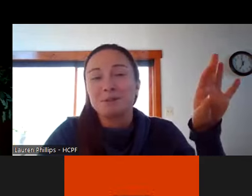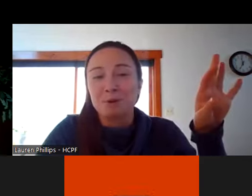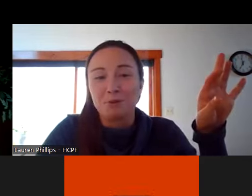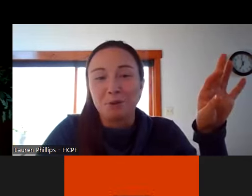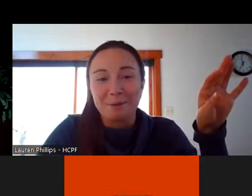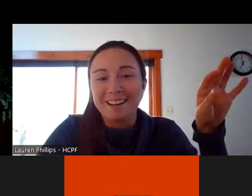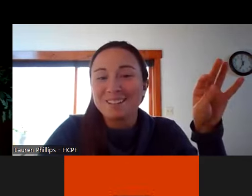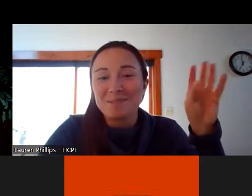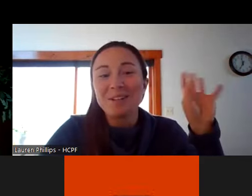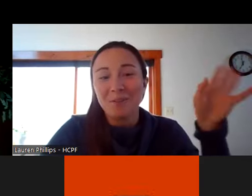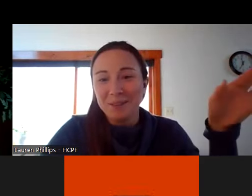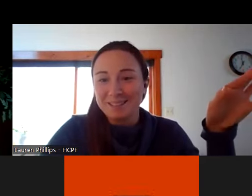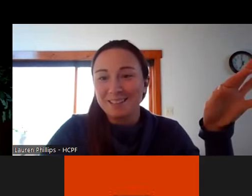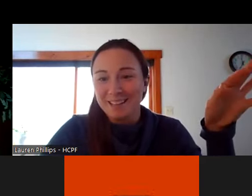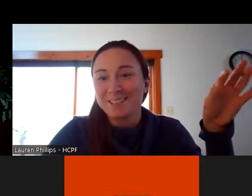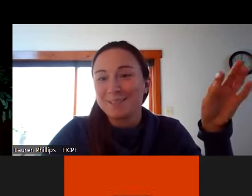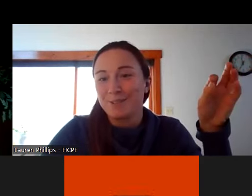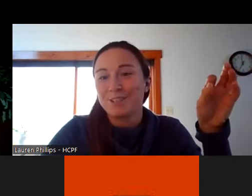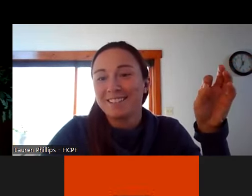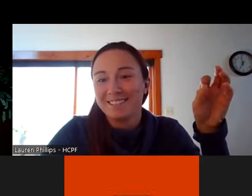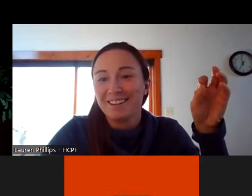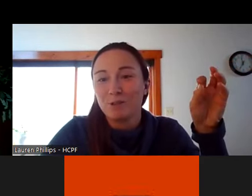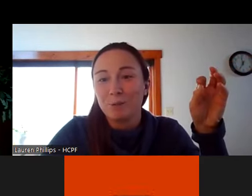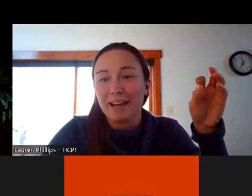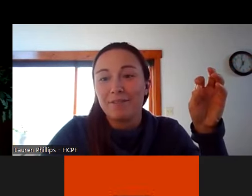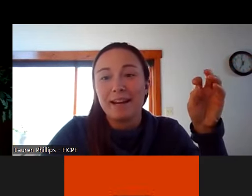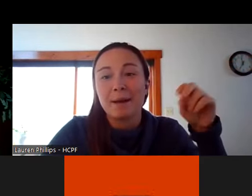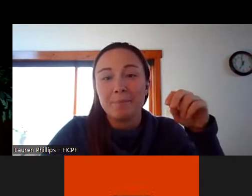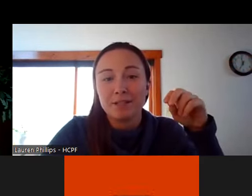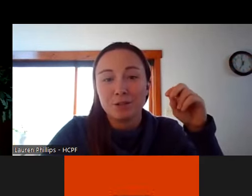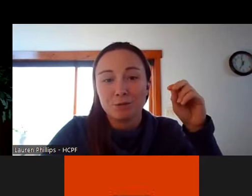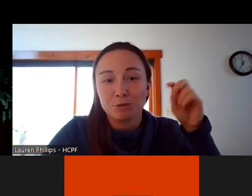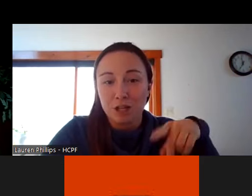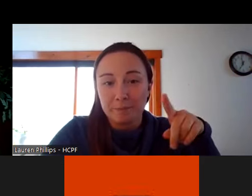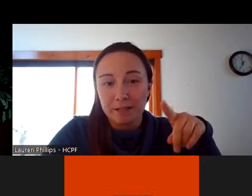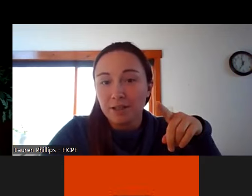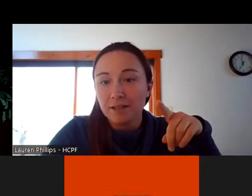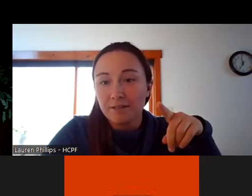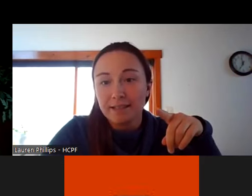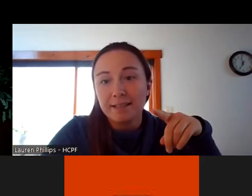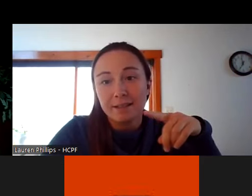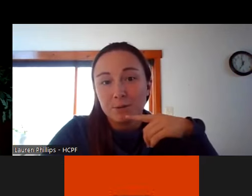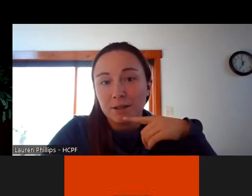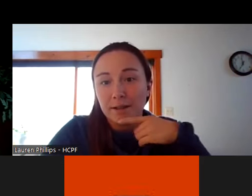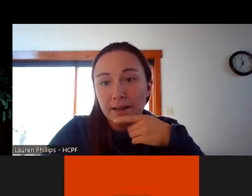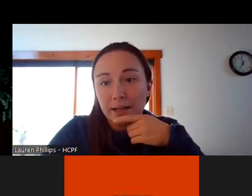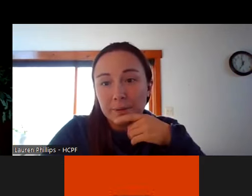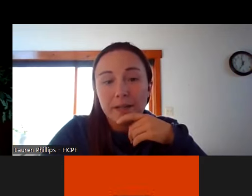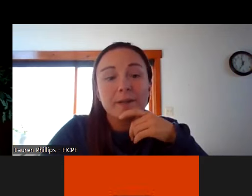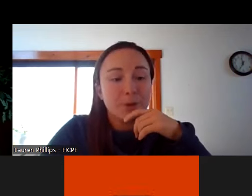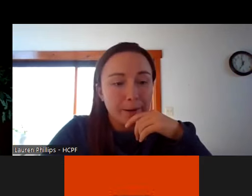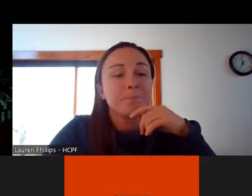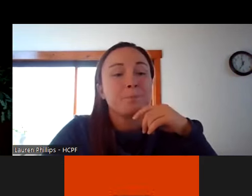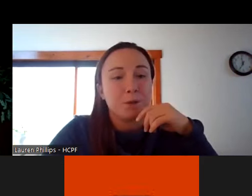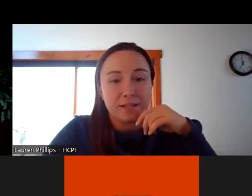This one looks more formatted. So I'm going to go with this is the latest version of what we have. And I'm happy to share my screen if that's easy, or how do we want